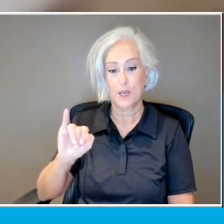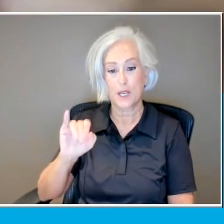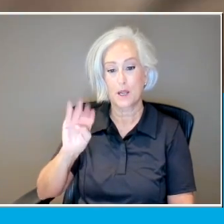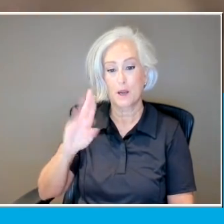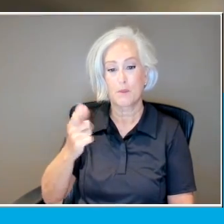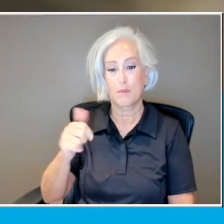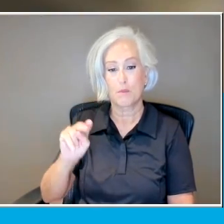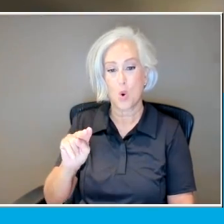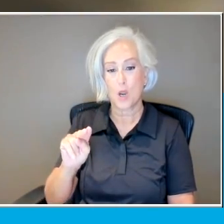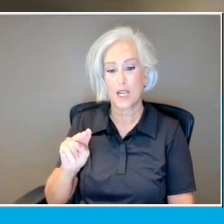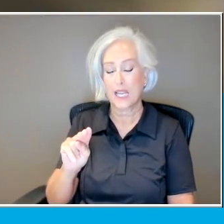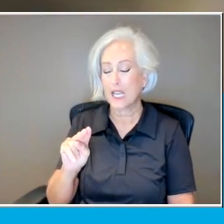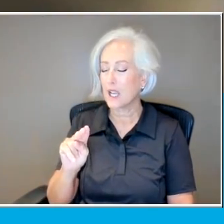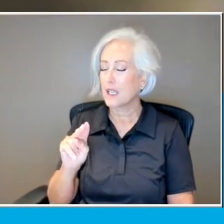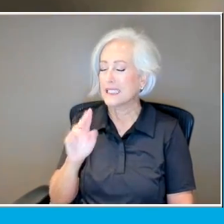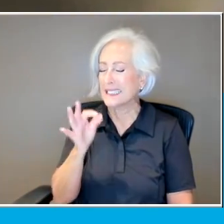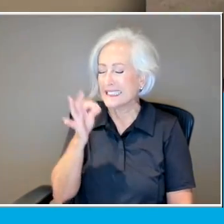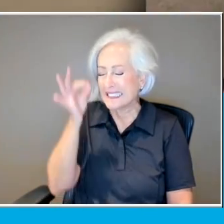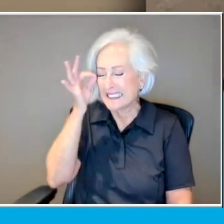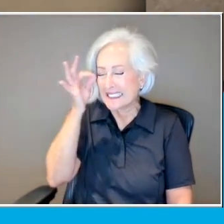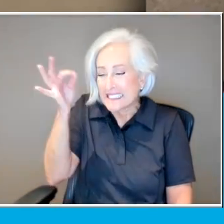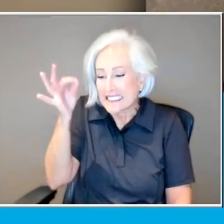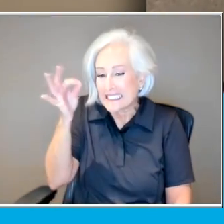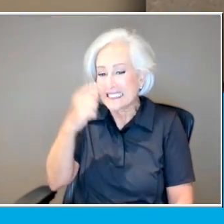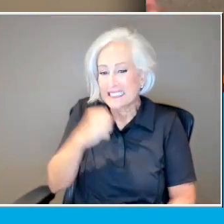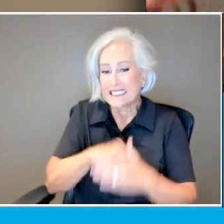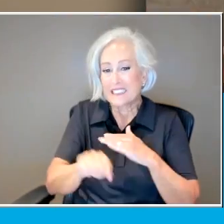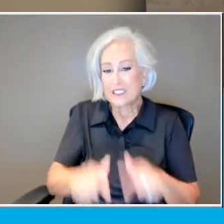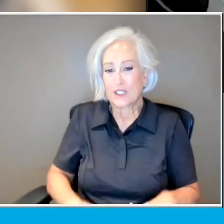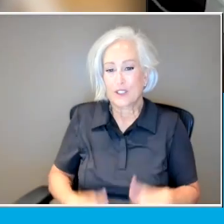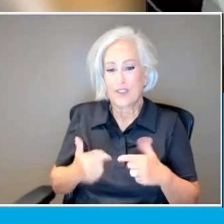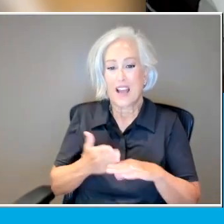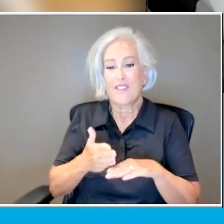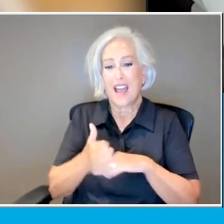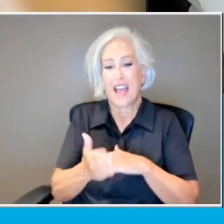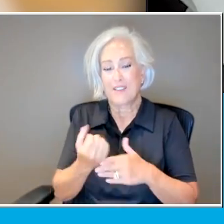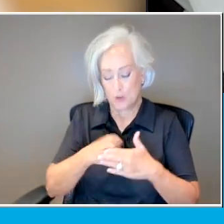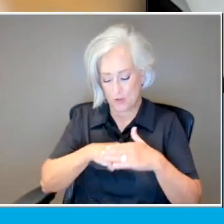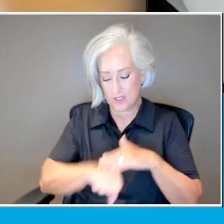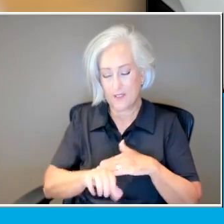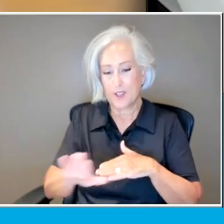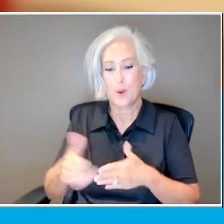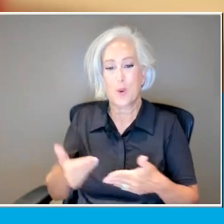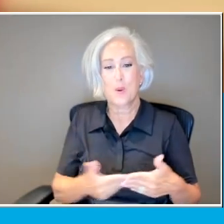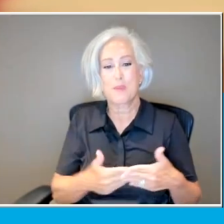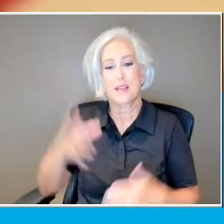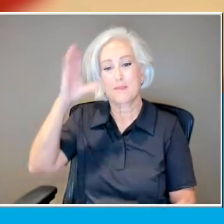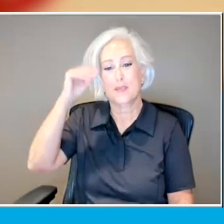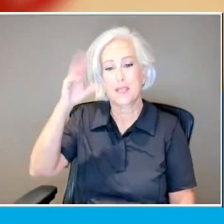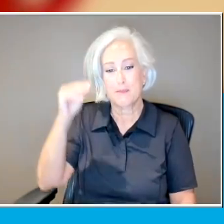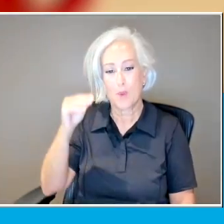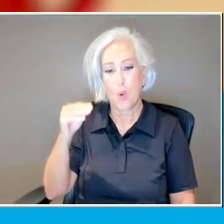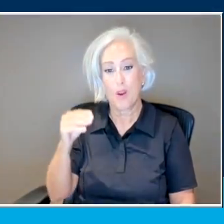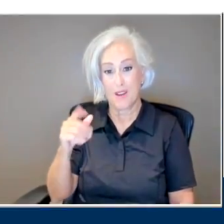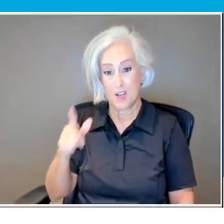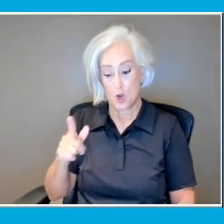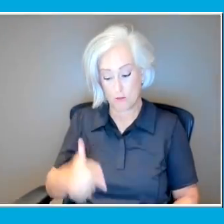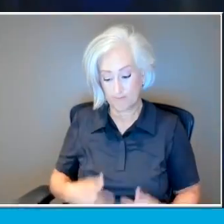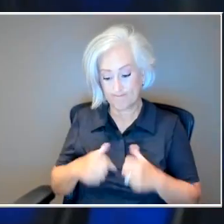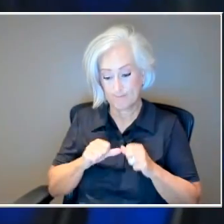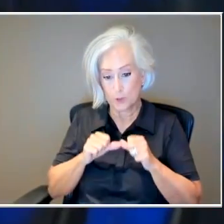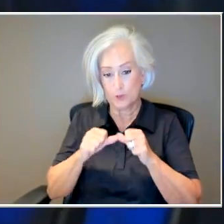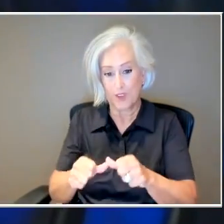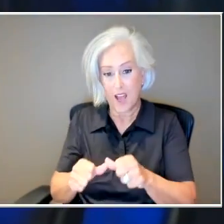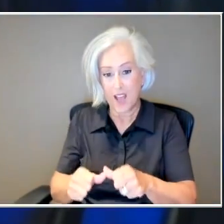after delivering her baby boy. The fight to save her life claimed both her arms, both her legs, but not her spirit.